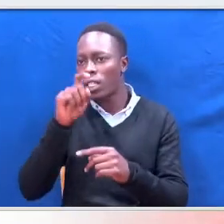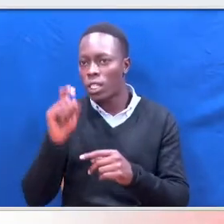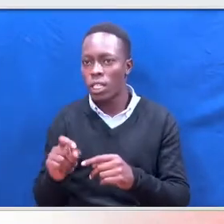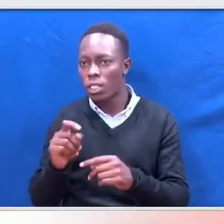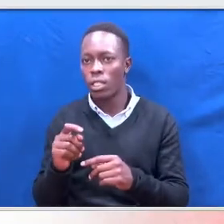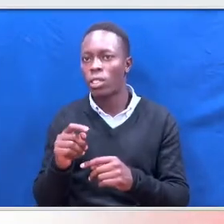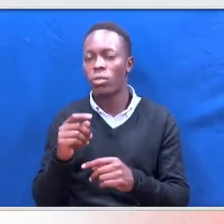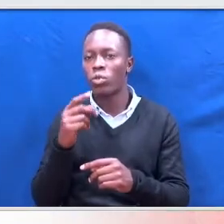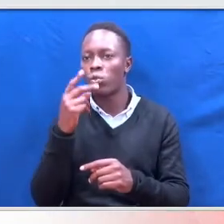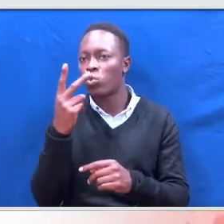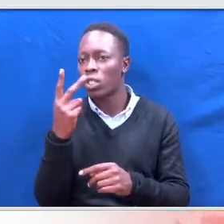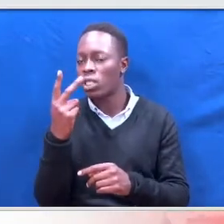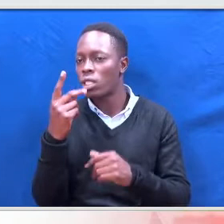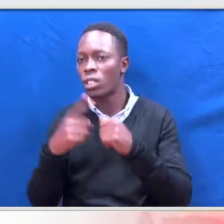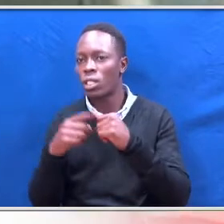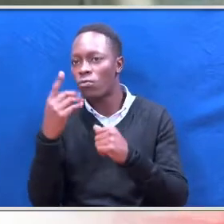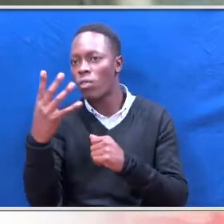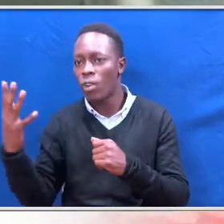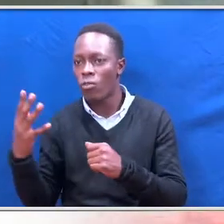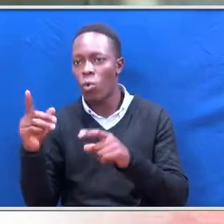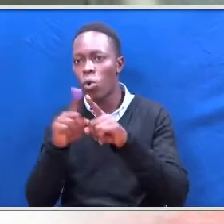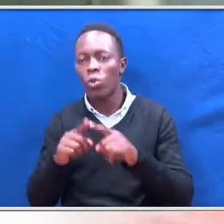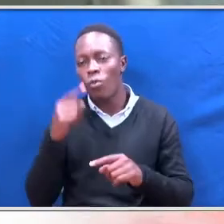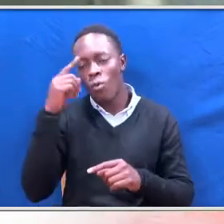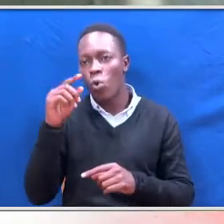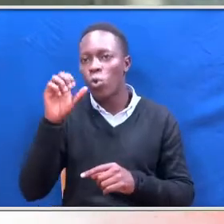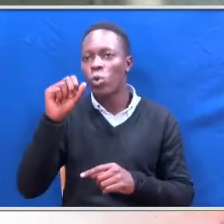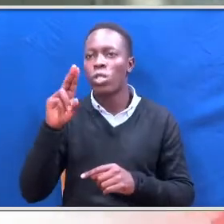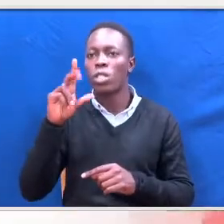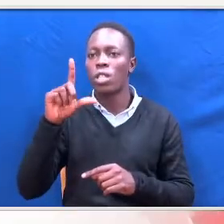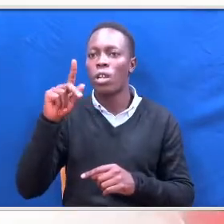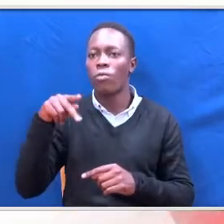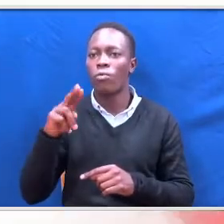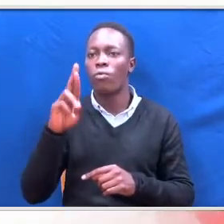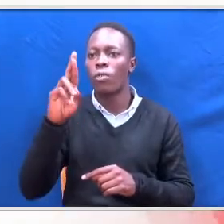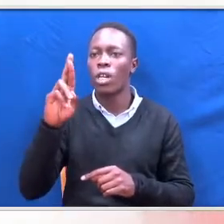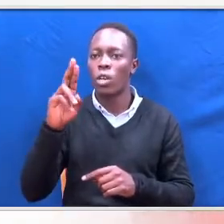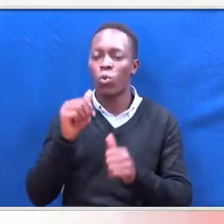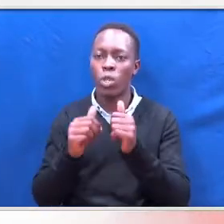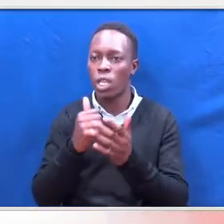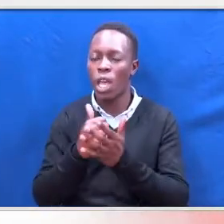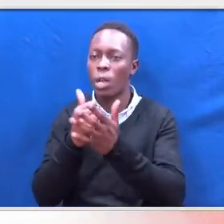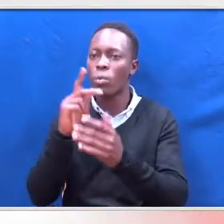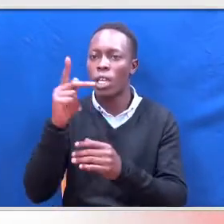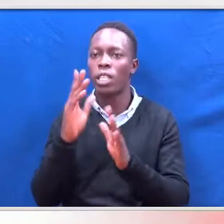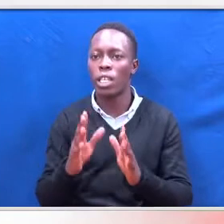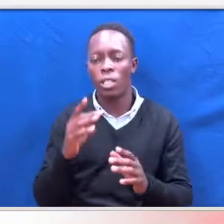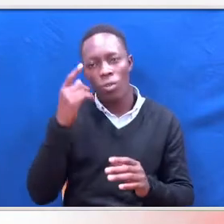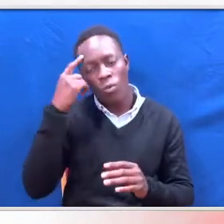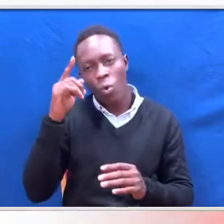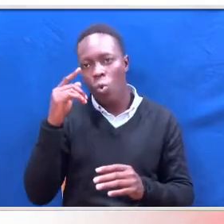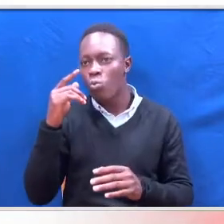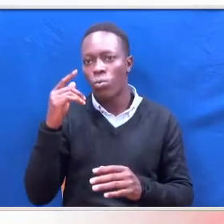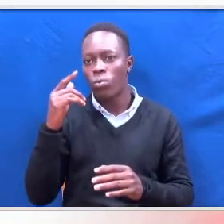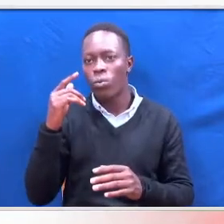is 2655 with the option for 5 sulfur. Which also helps Kenya in terms of foreign exchange. Instead of every year